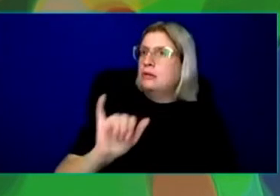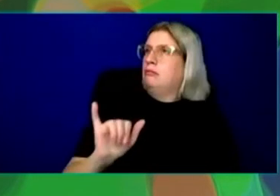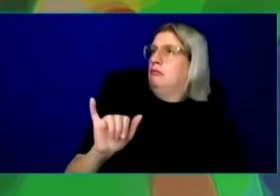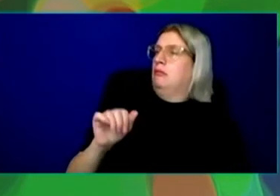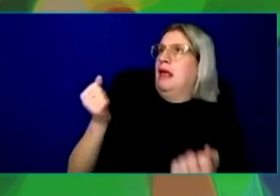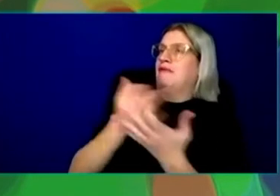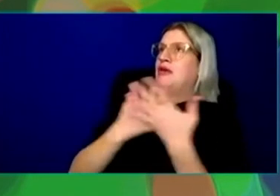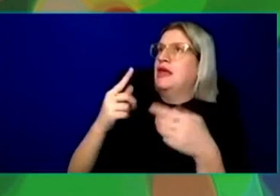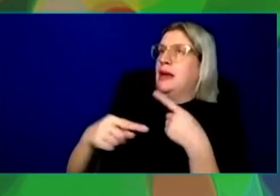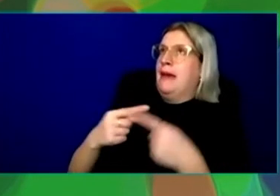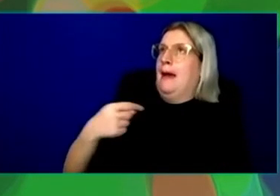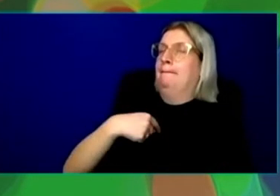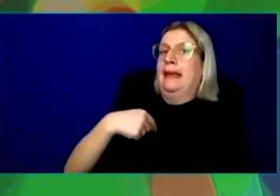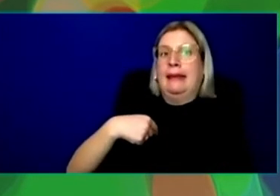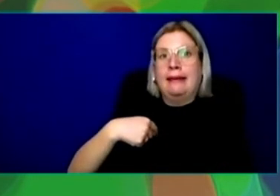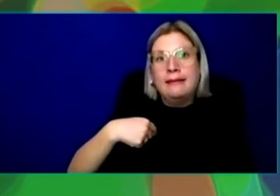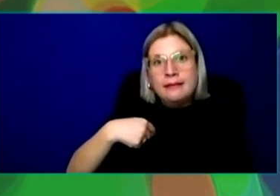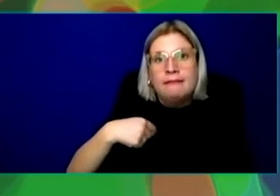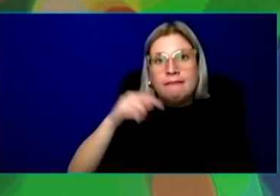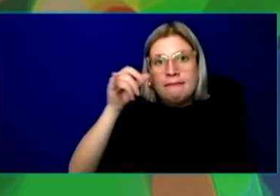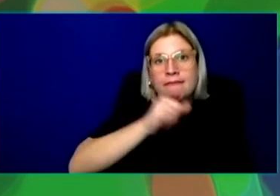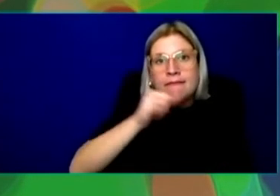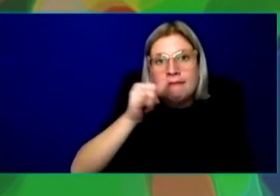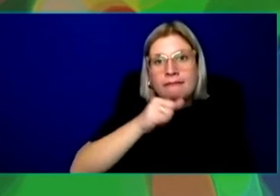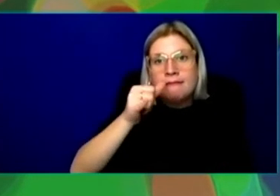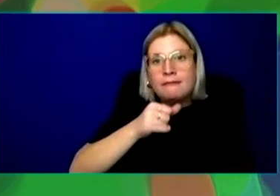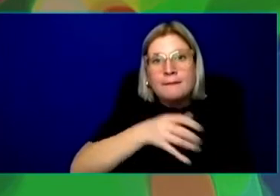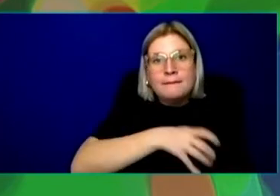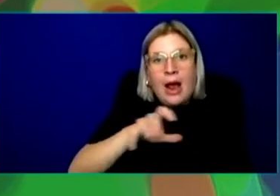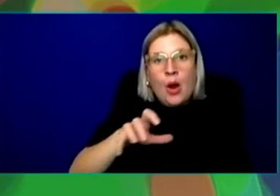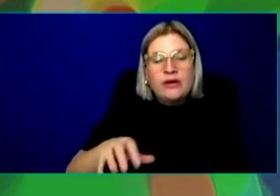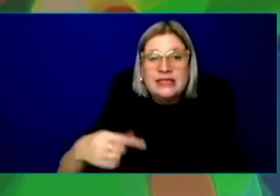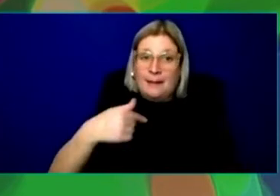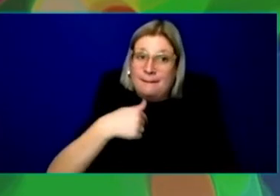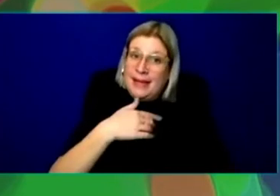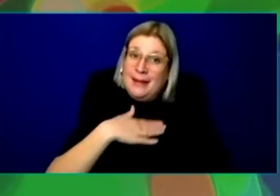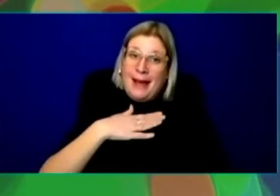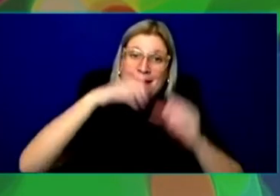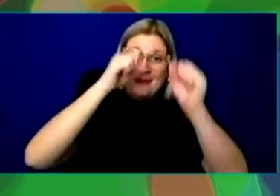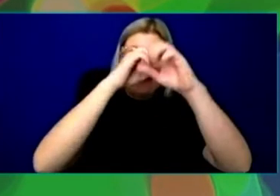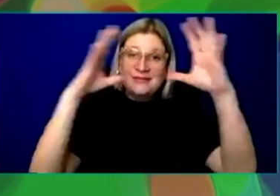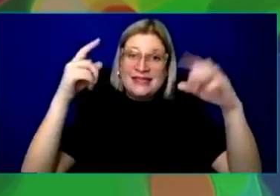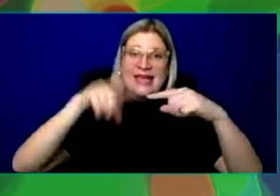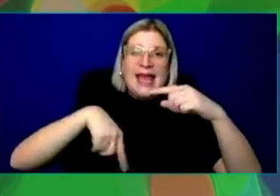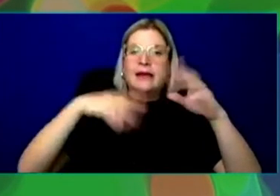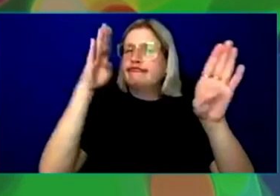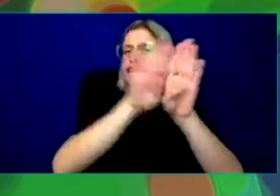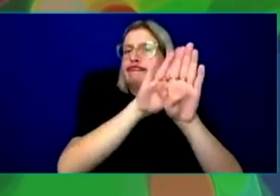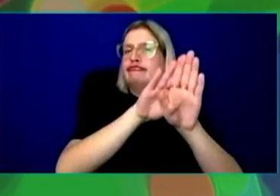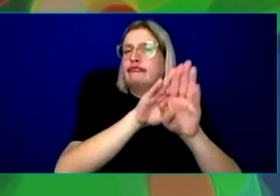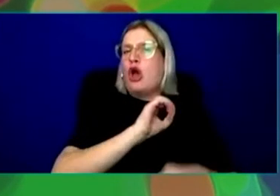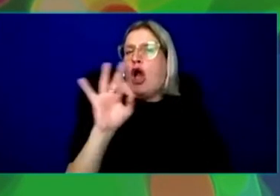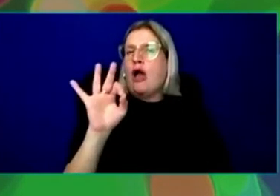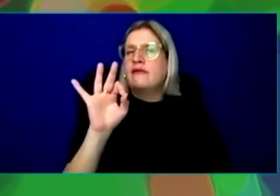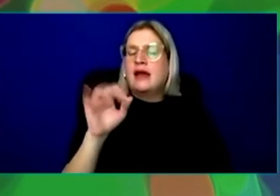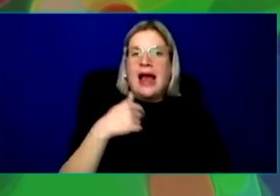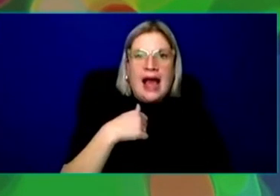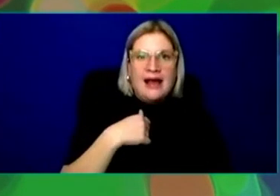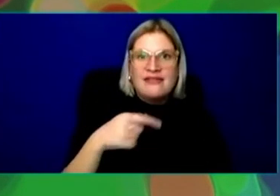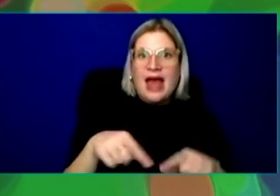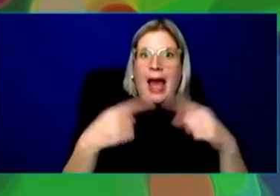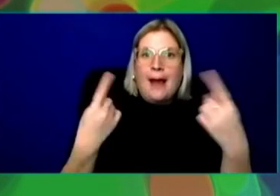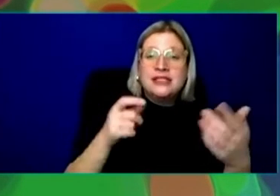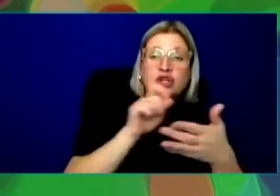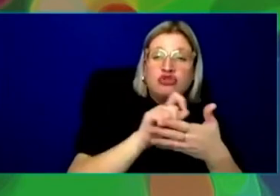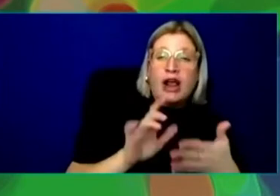As far as like the imagination, I think, you know, I can't turn it off. See, I don't have like writer's block. I have the opposite, which